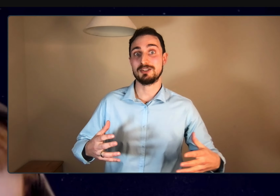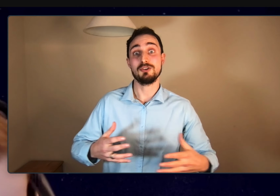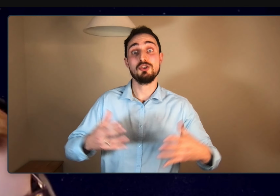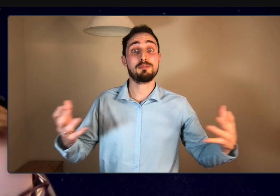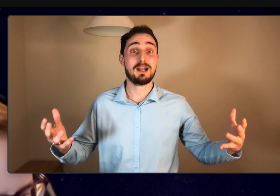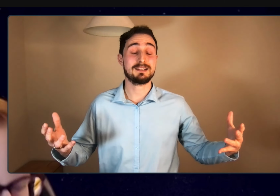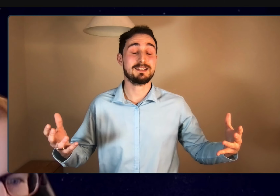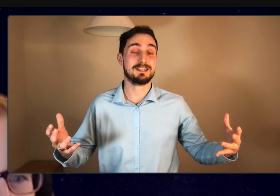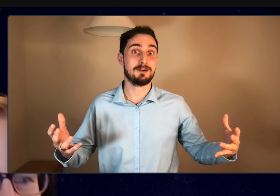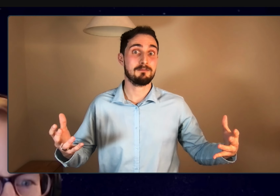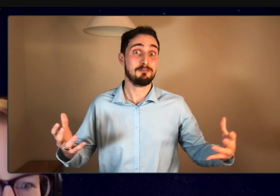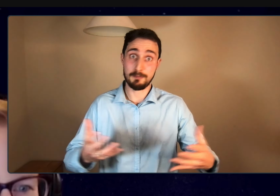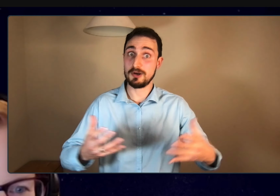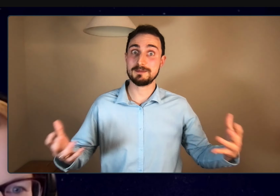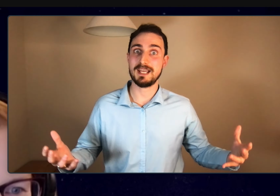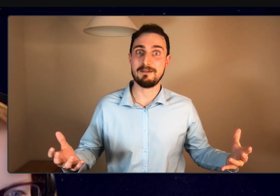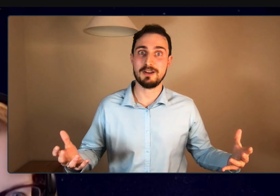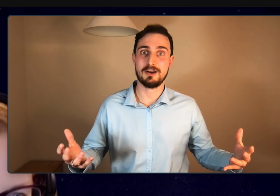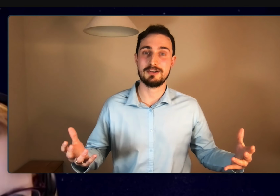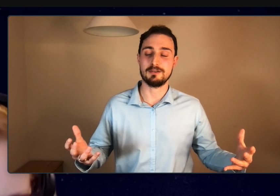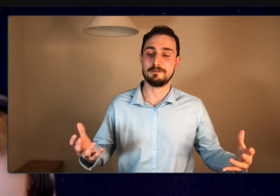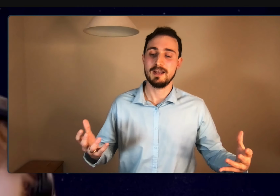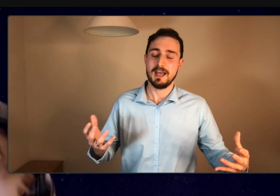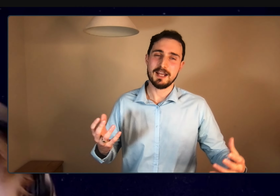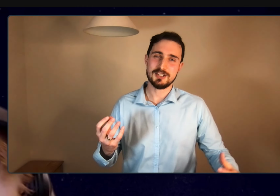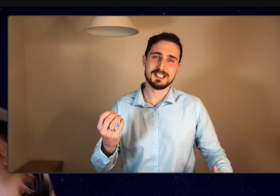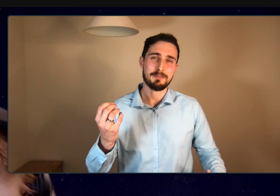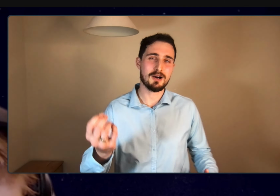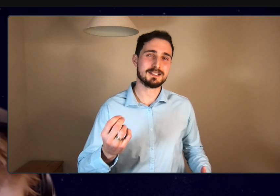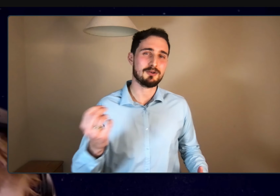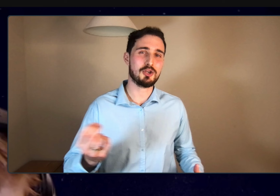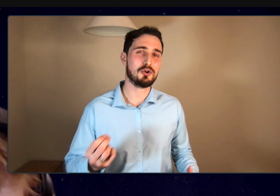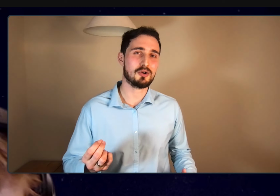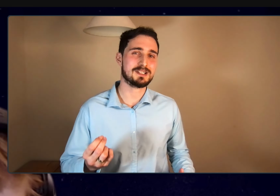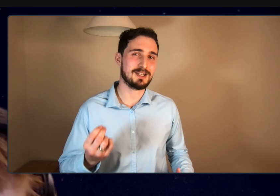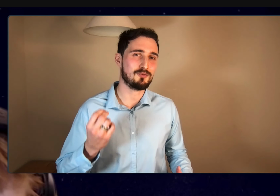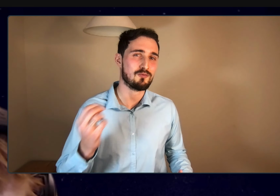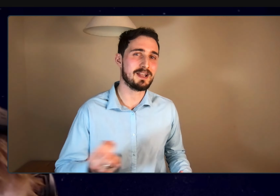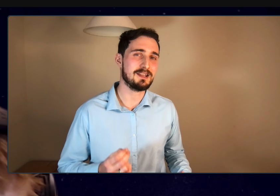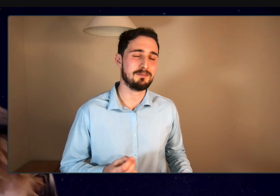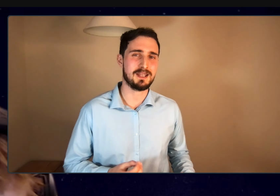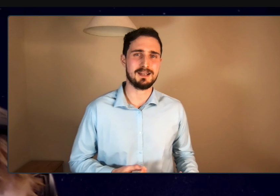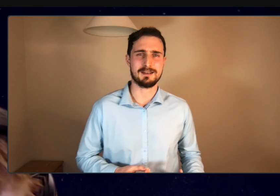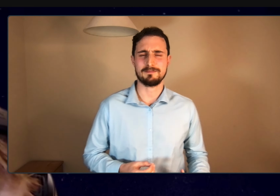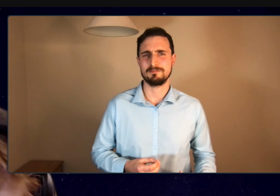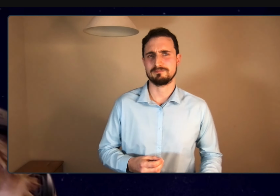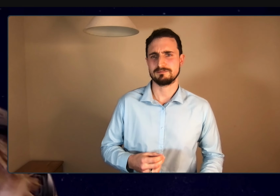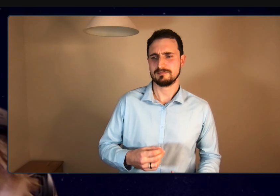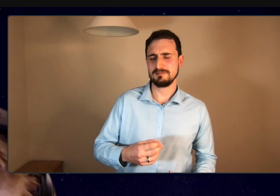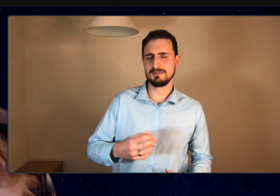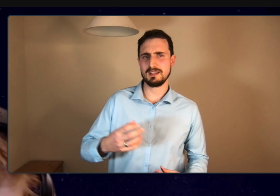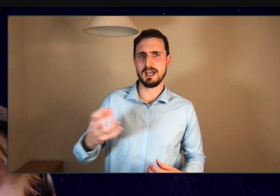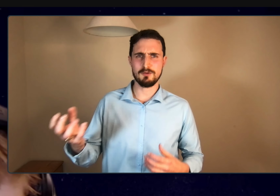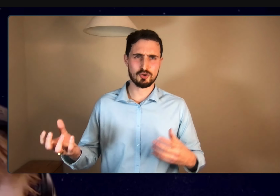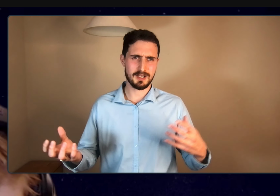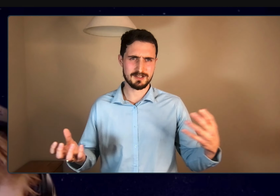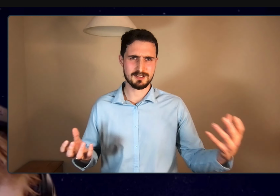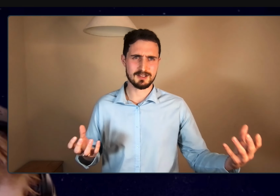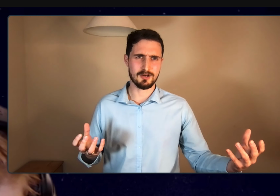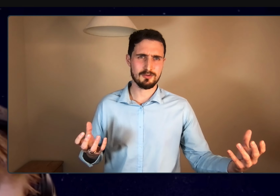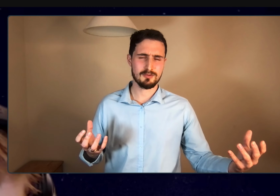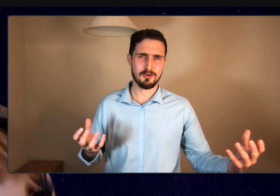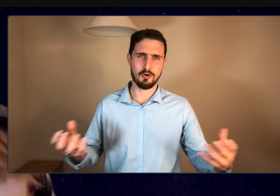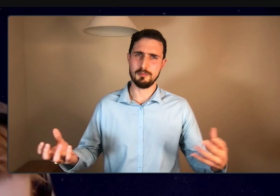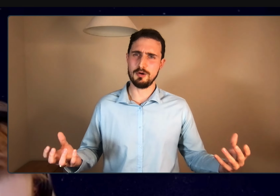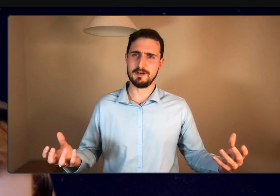us to a new practice that we possibly haven't heard of and she sparked our curiosity right at the beginning. Have you tried